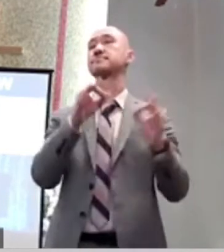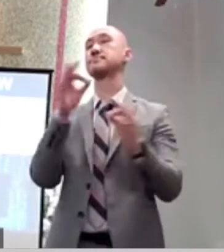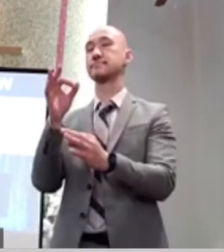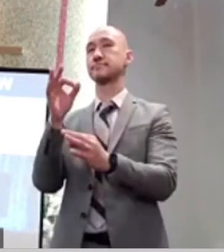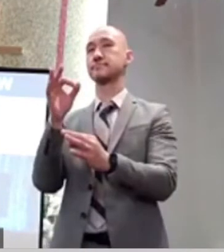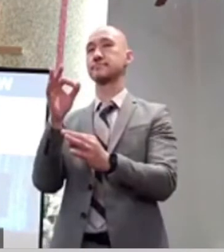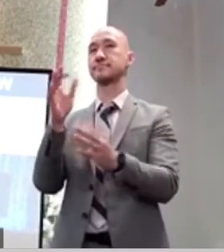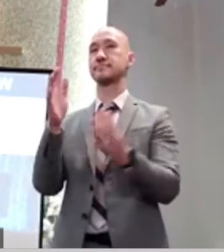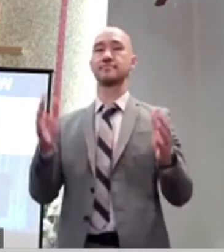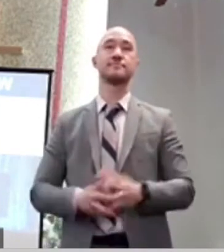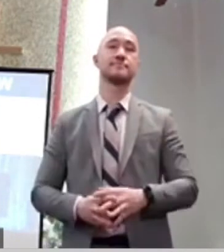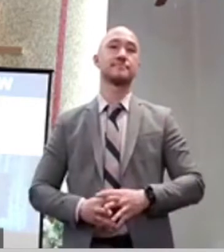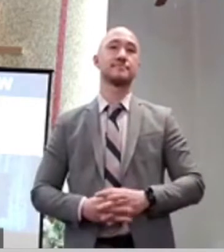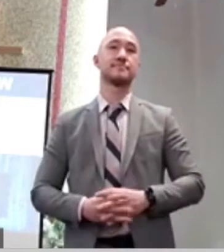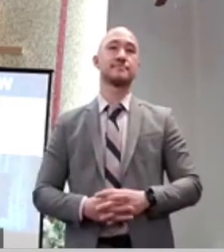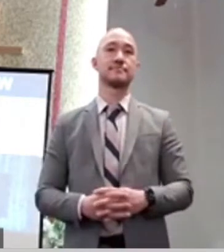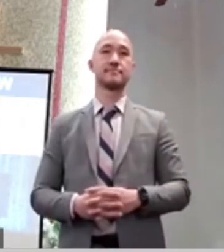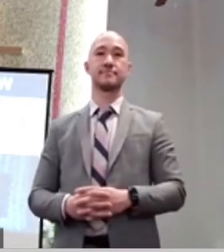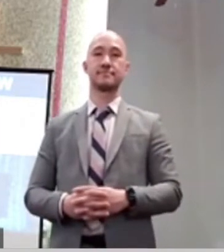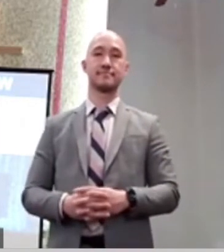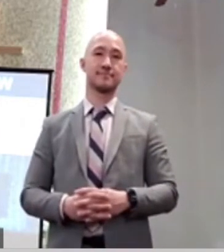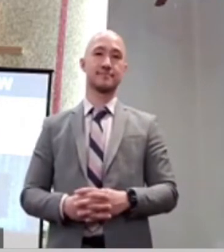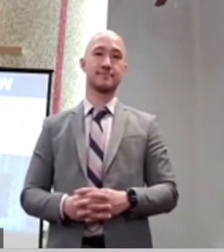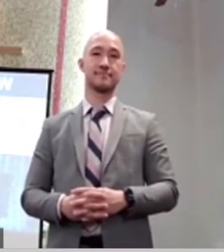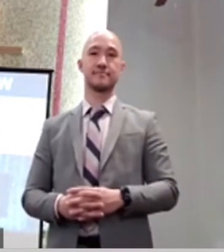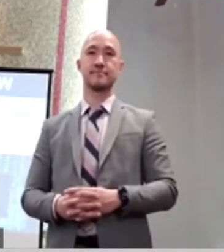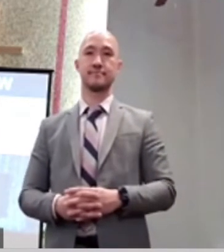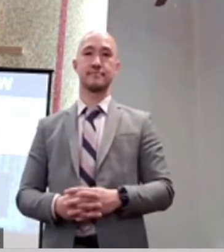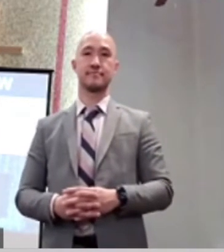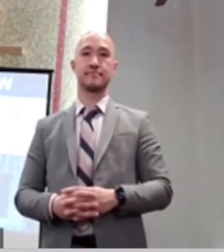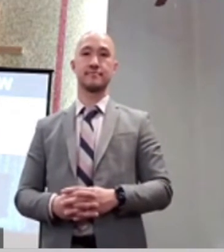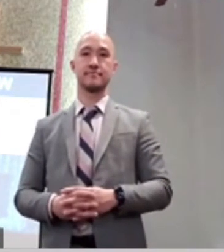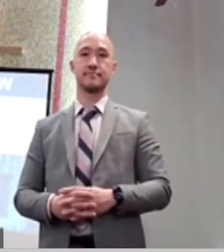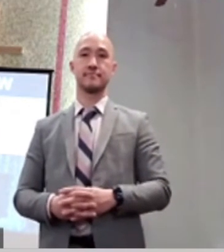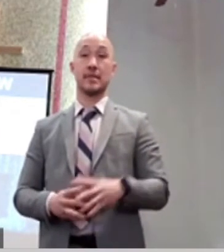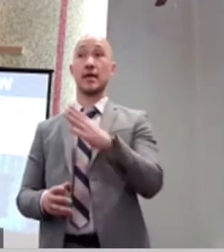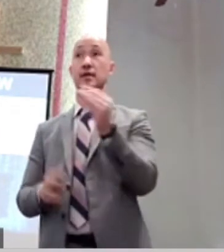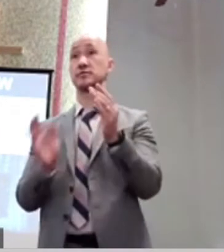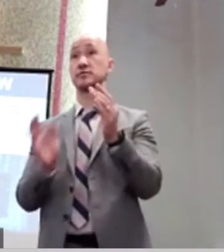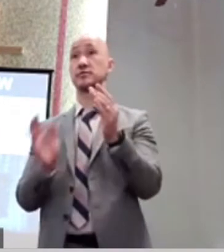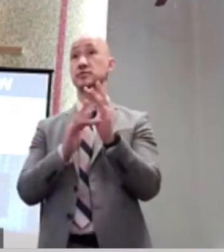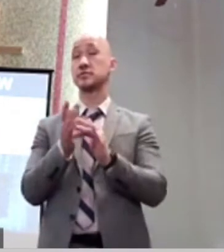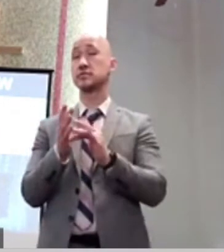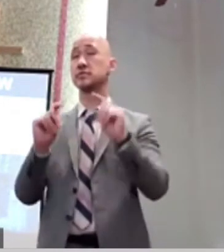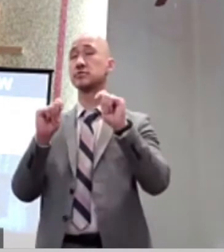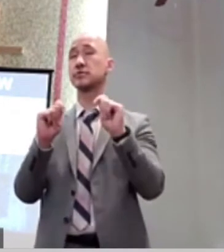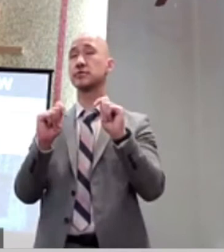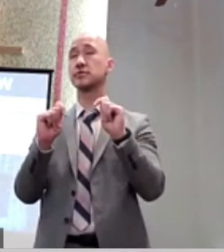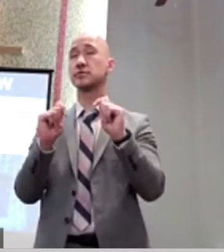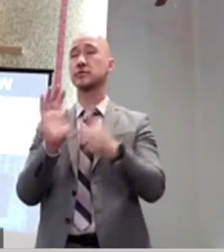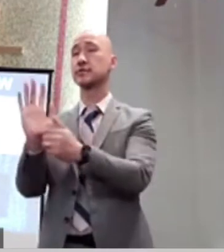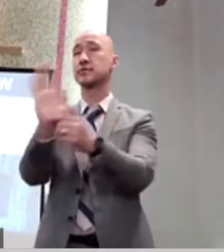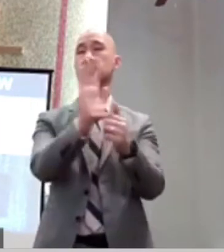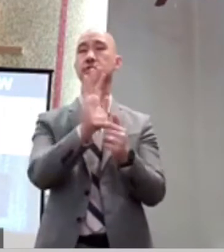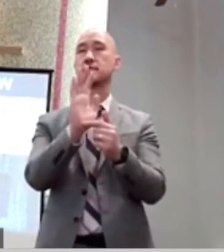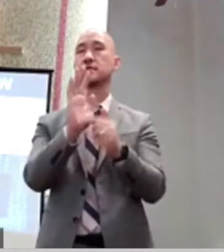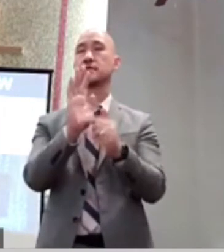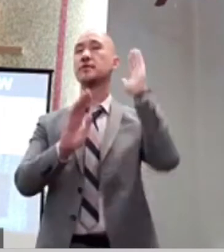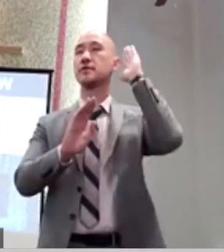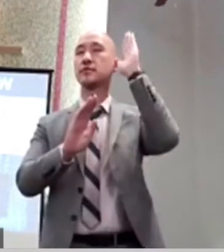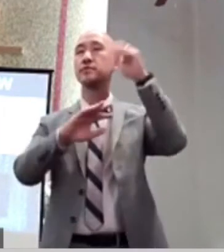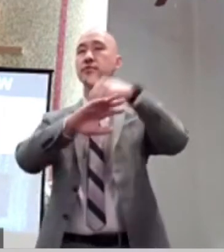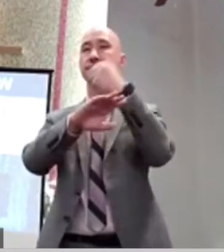to do. Jesus is also telling them that there's a new covenant now that he's bringing. It was not a covenant to be under